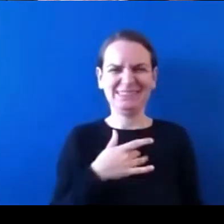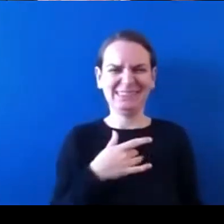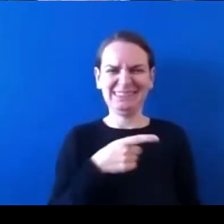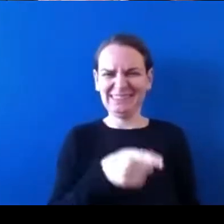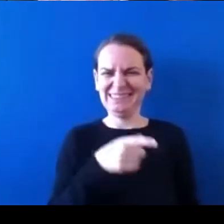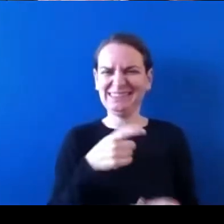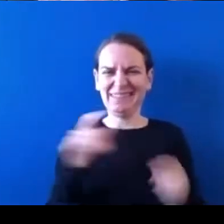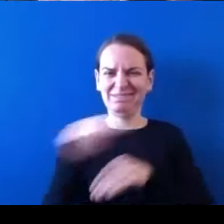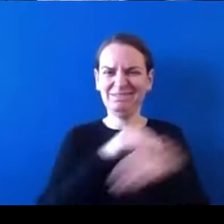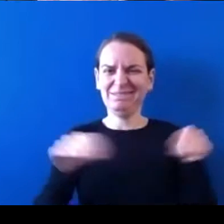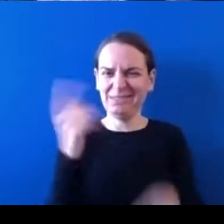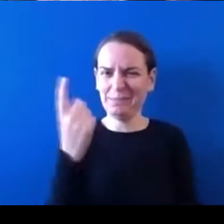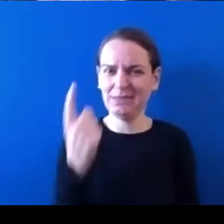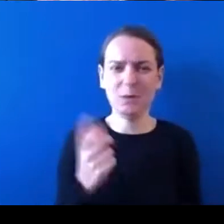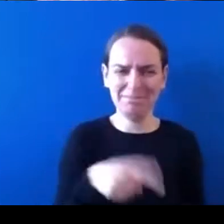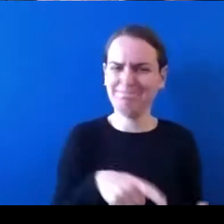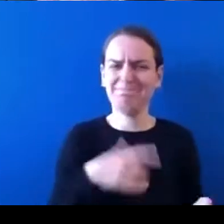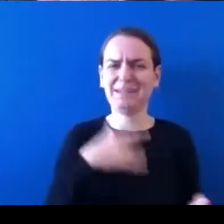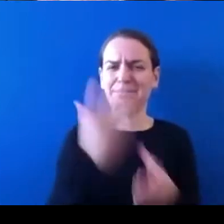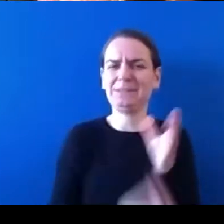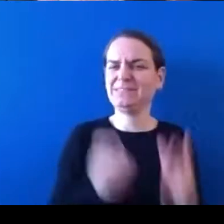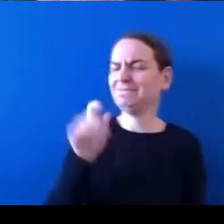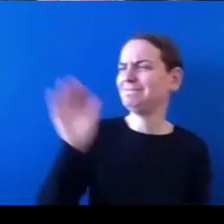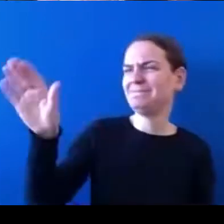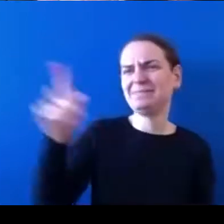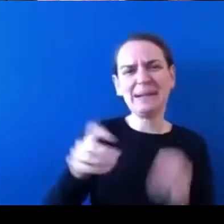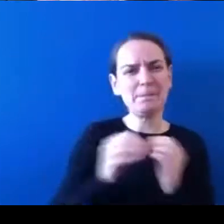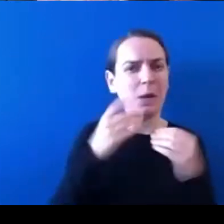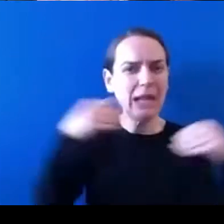size? Is that going to fit all your assistive technology?